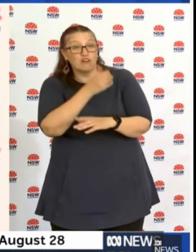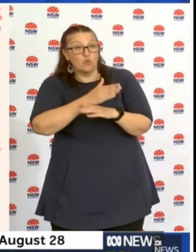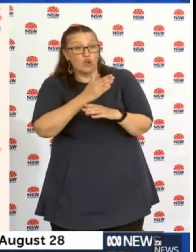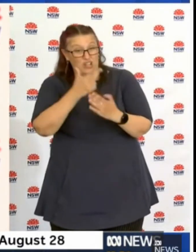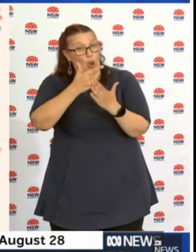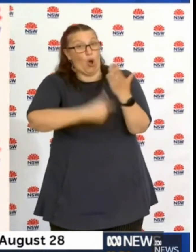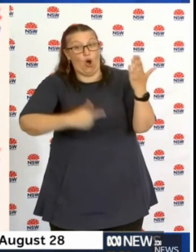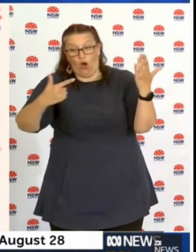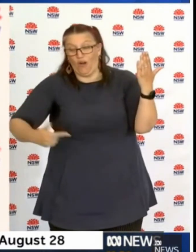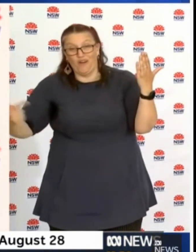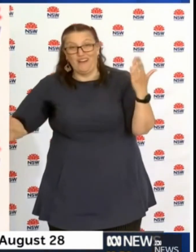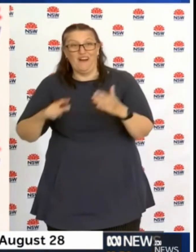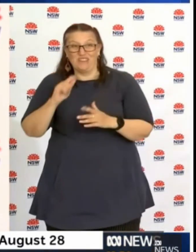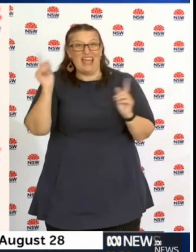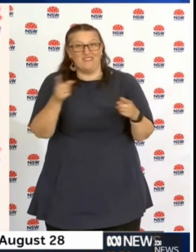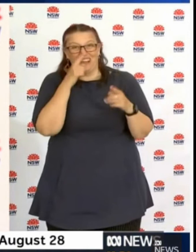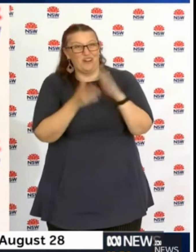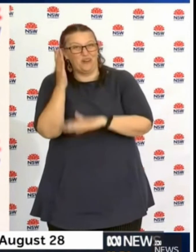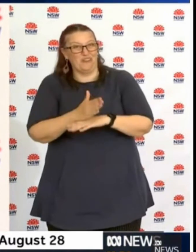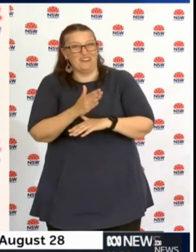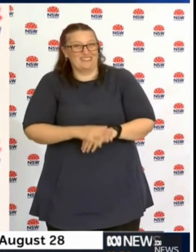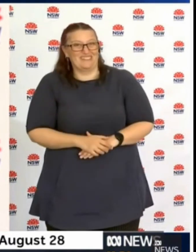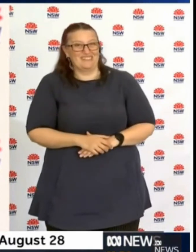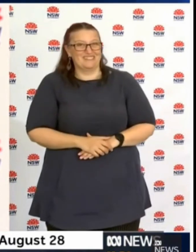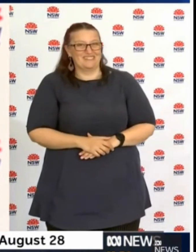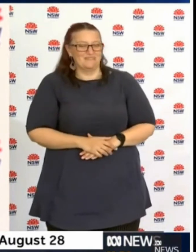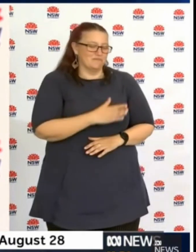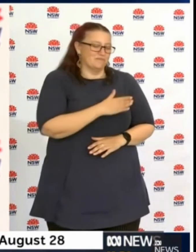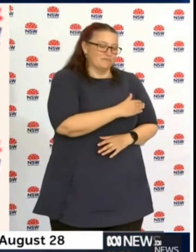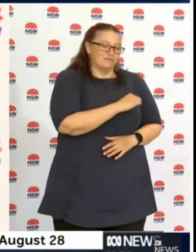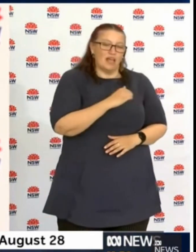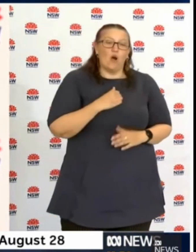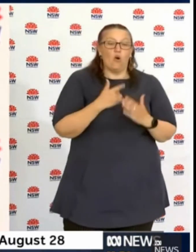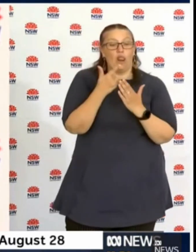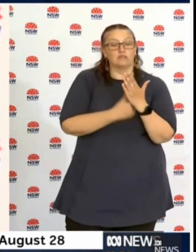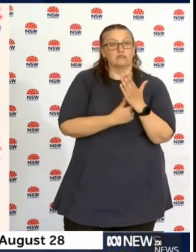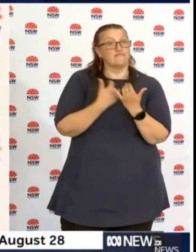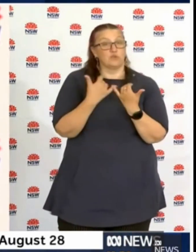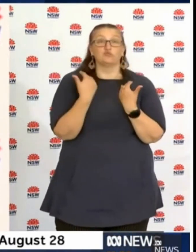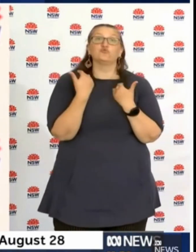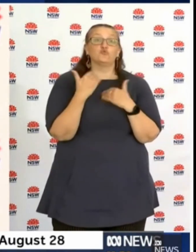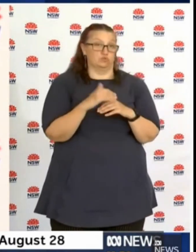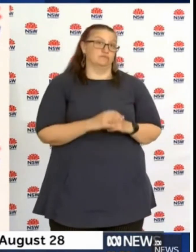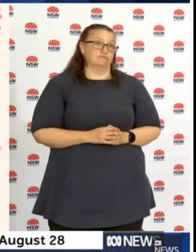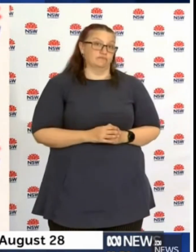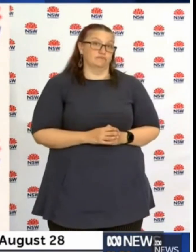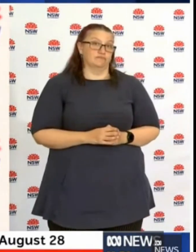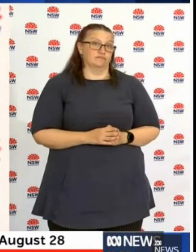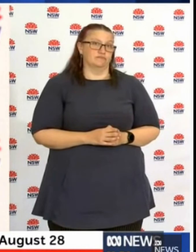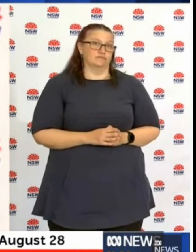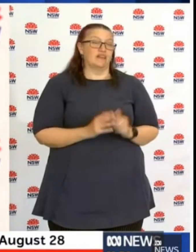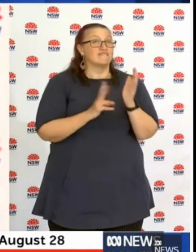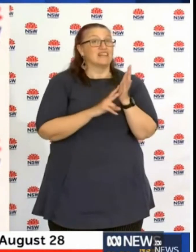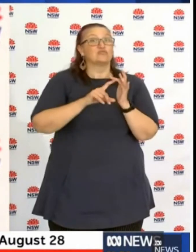on it. Our authorised work, just to put things into comparison, our authorised workers list is very short. Victoria's list was